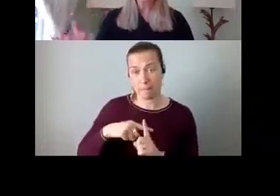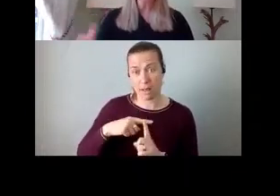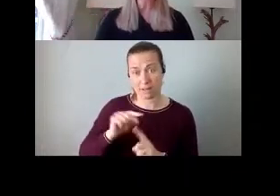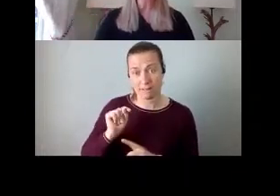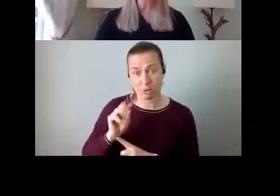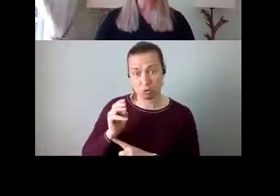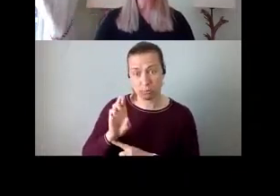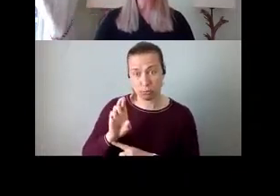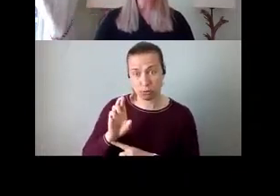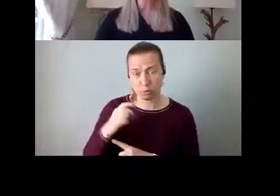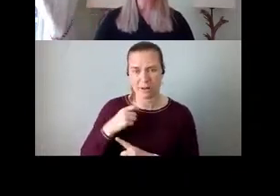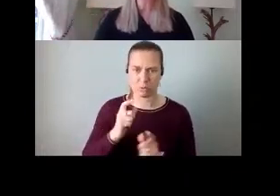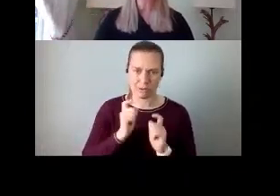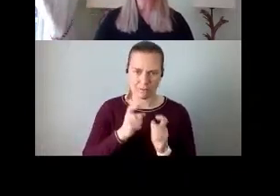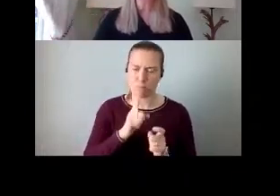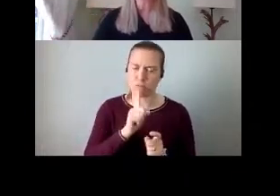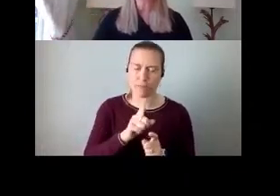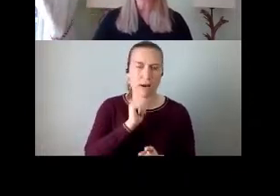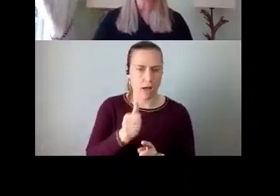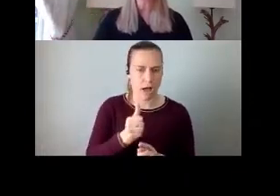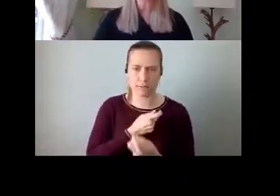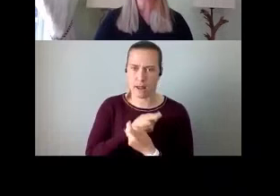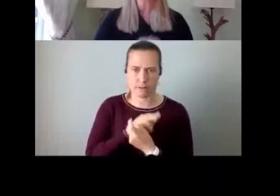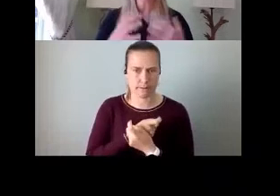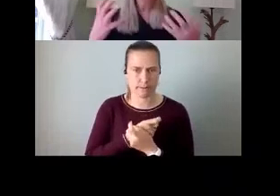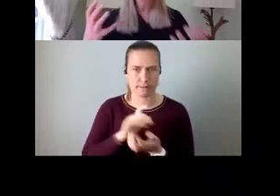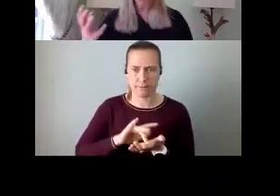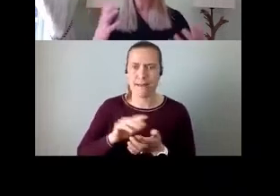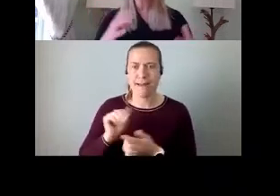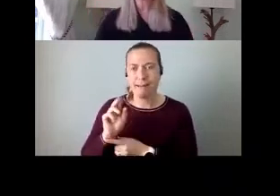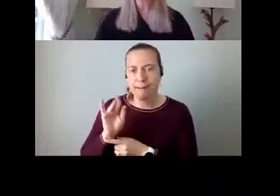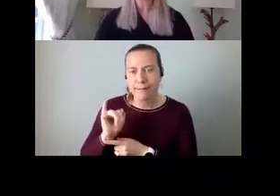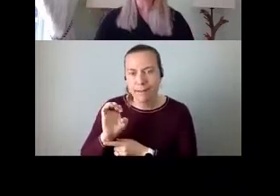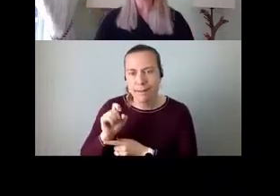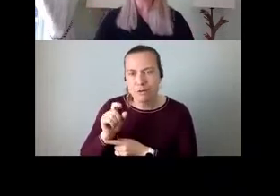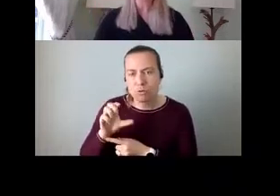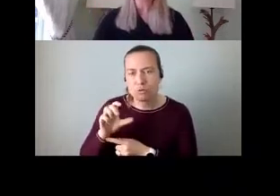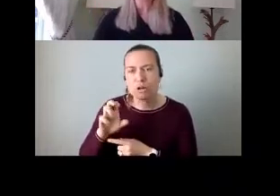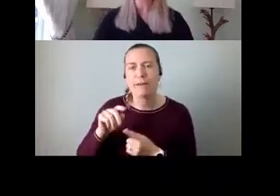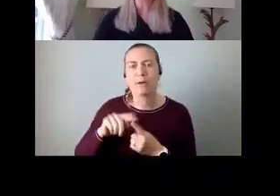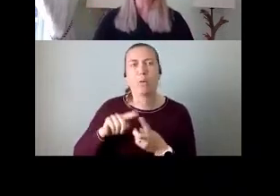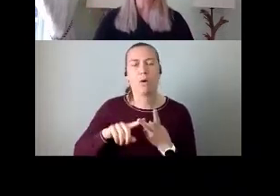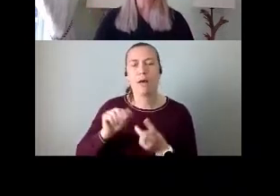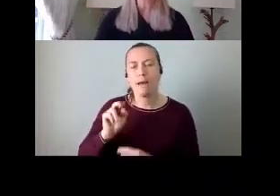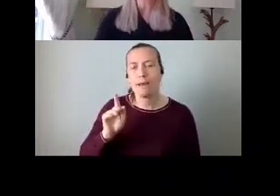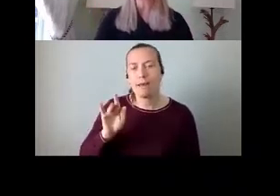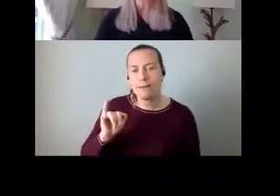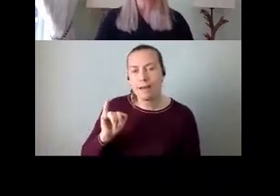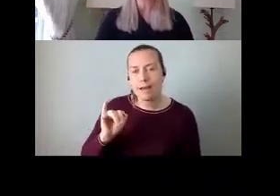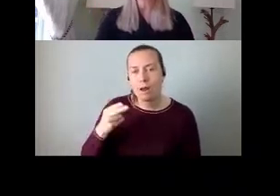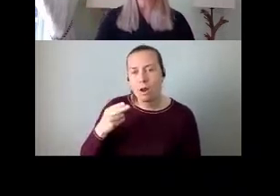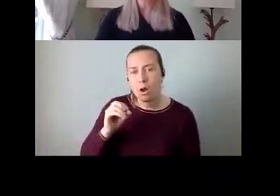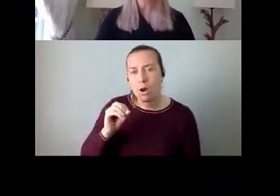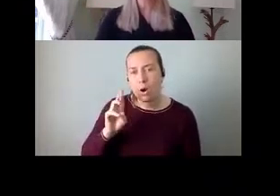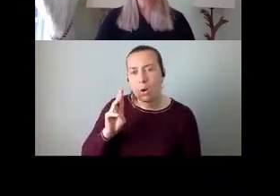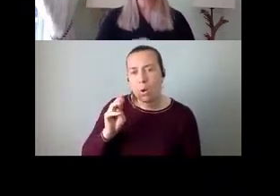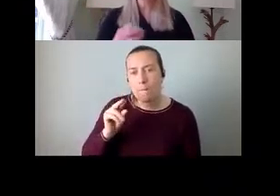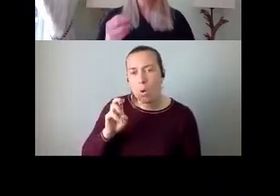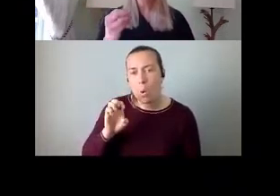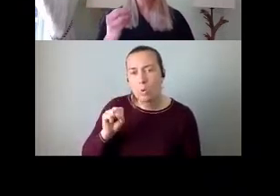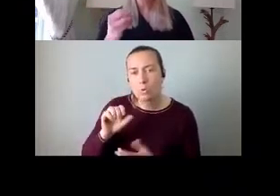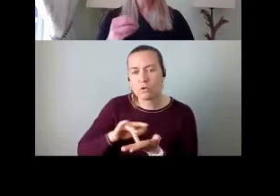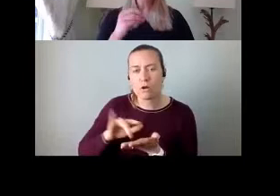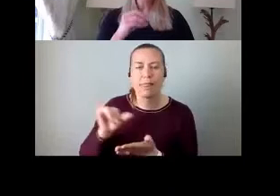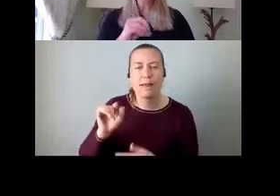really non-toxic medication, that being anti-estrogens or anti-hormone drugs like tamoxifen or anastrozole.